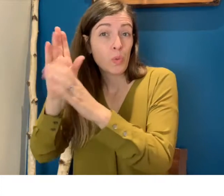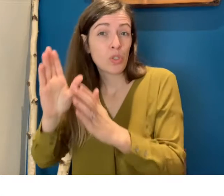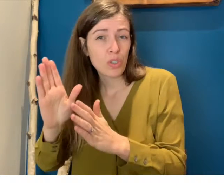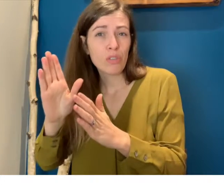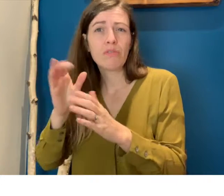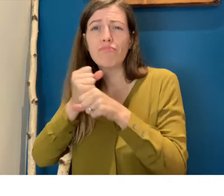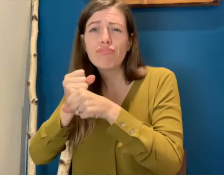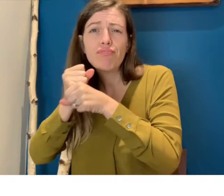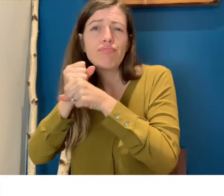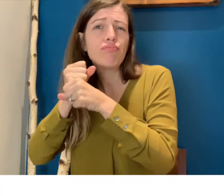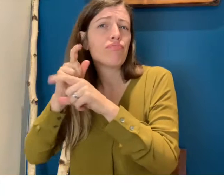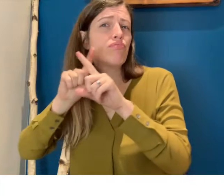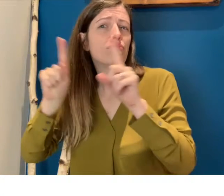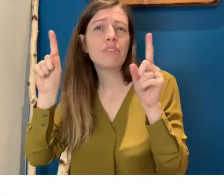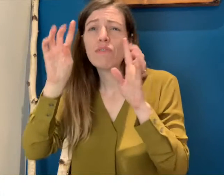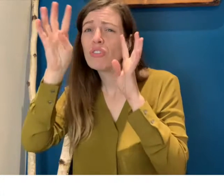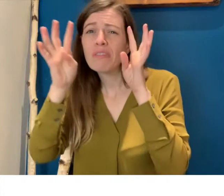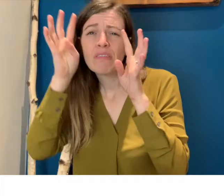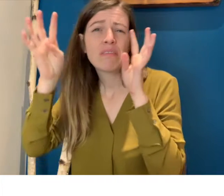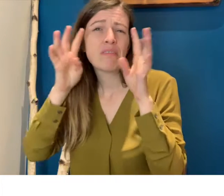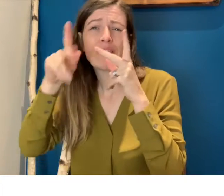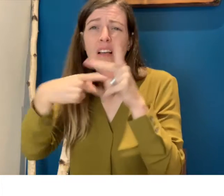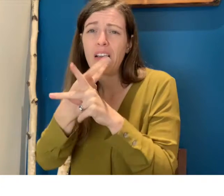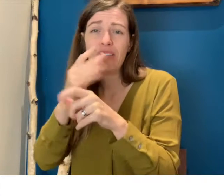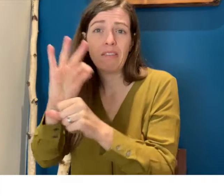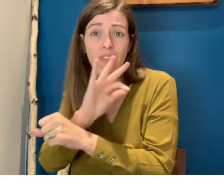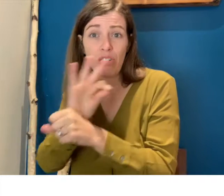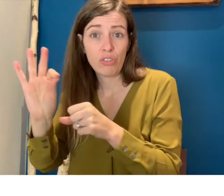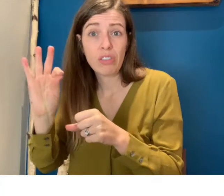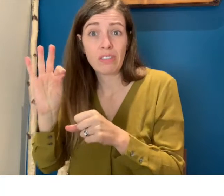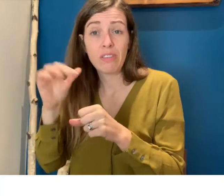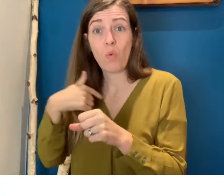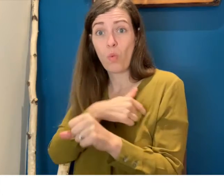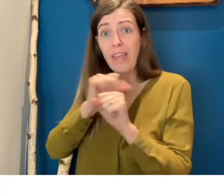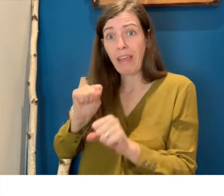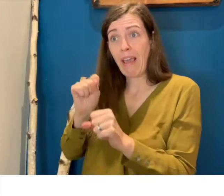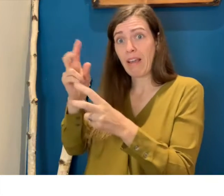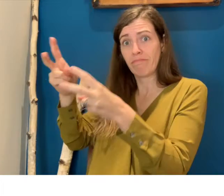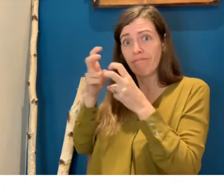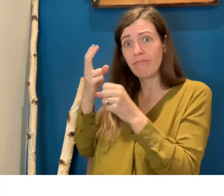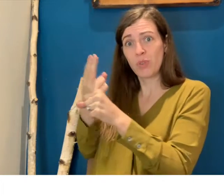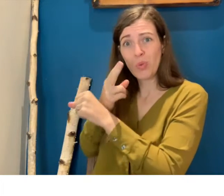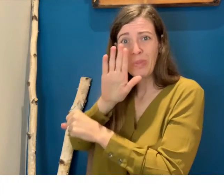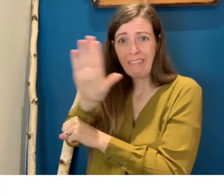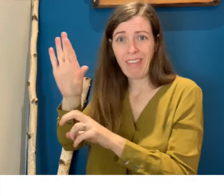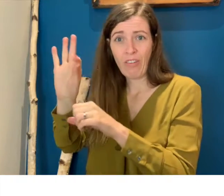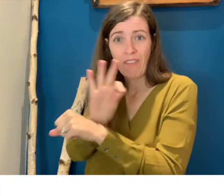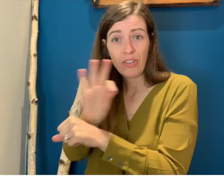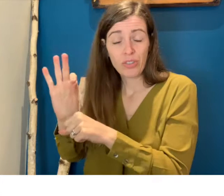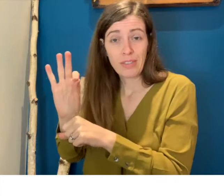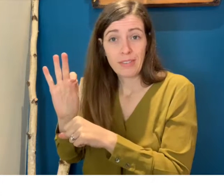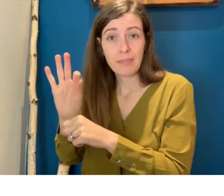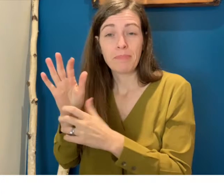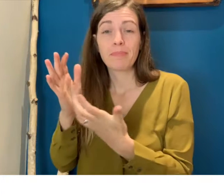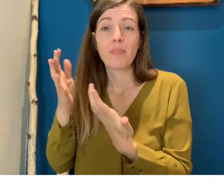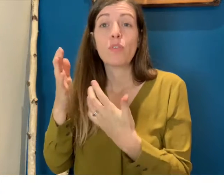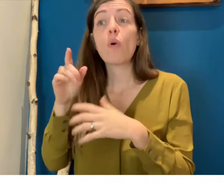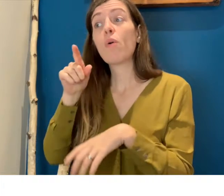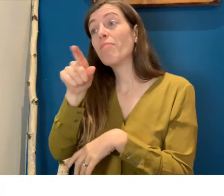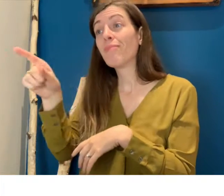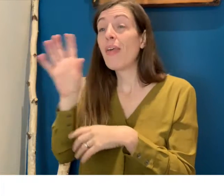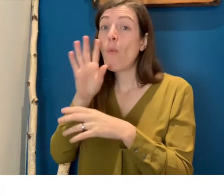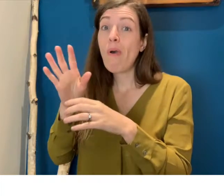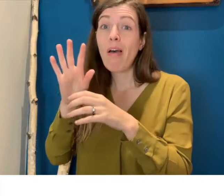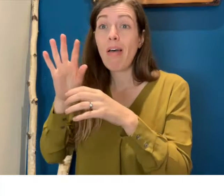is that there's a huge community of R users who make all kinds of different functions organized into packages that we can